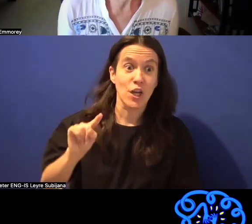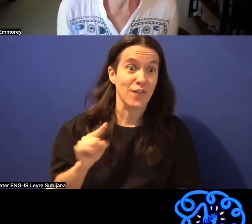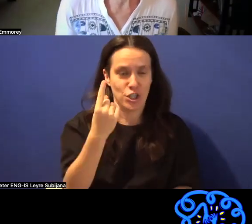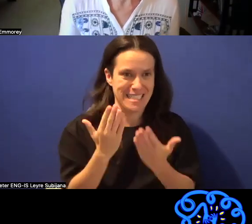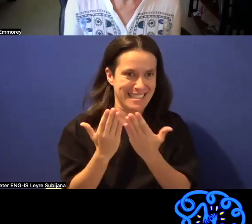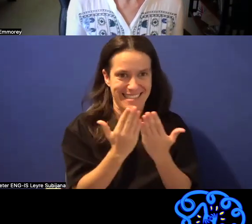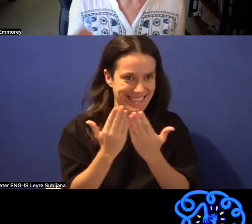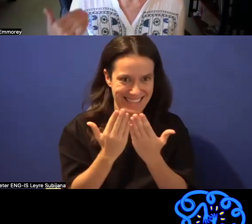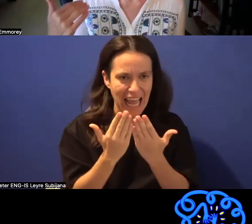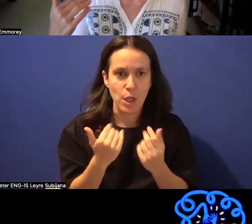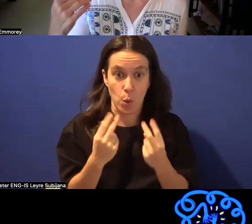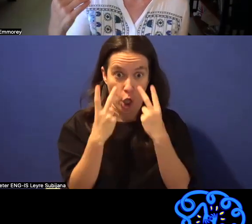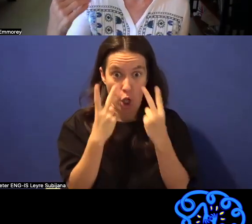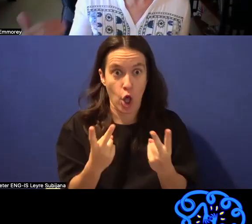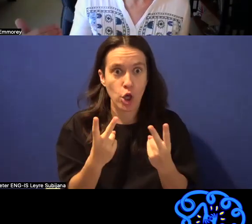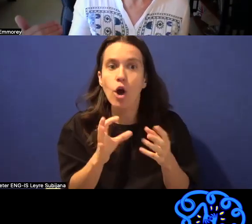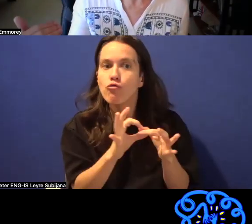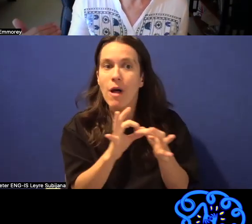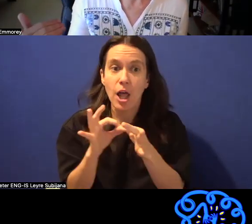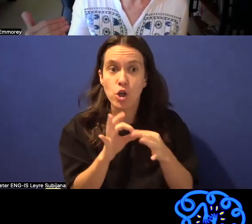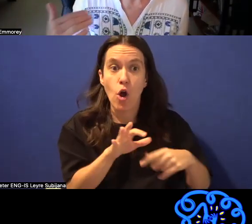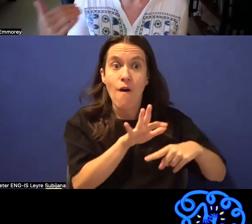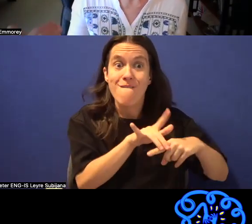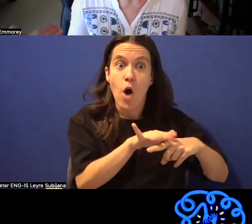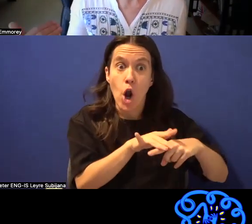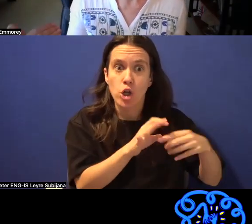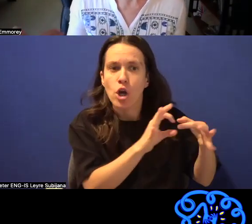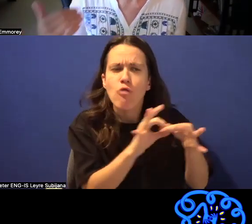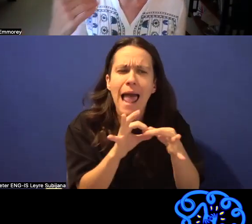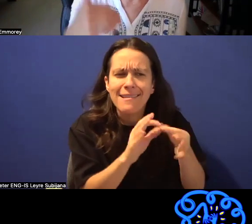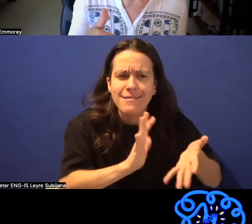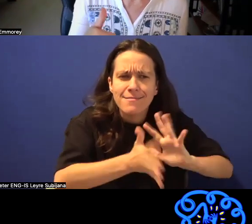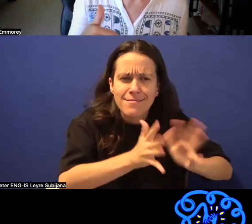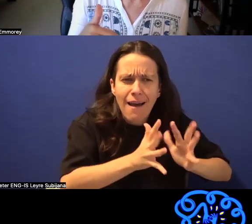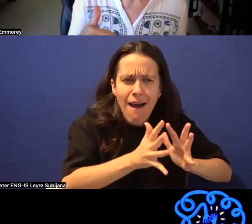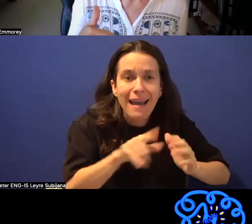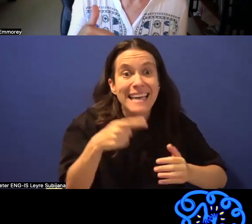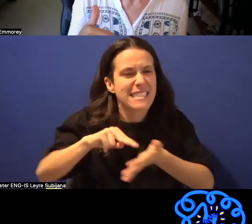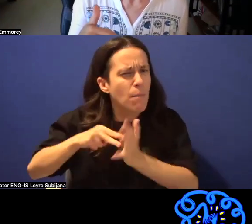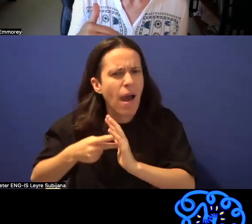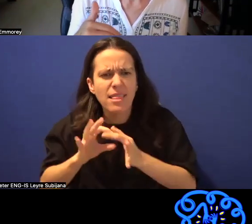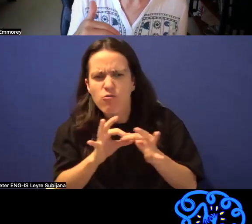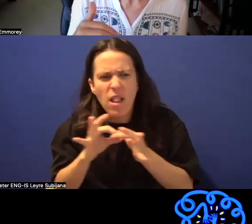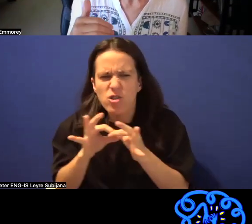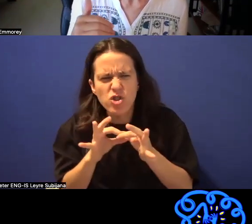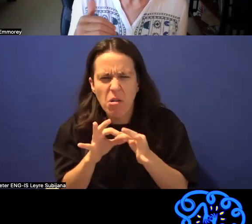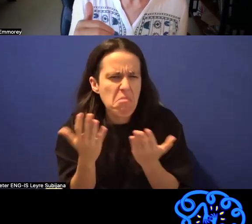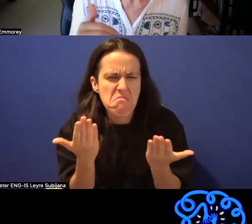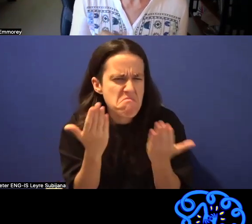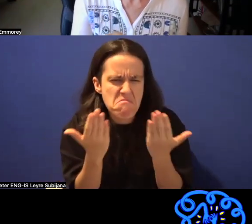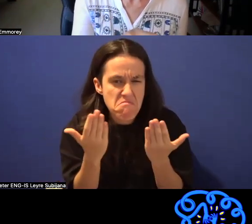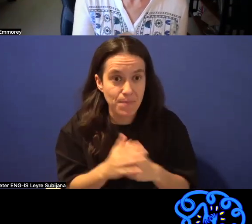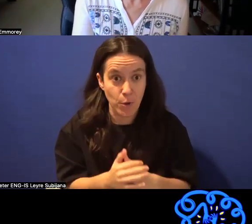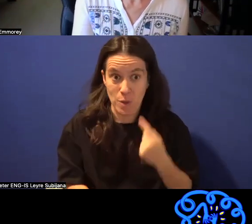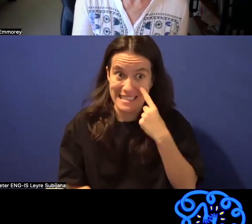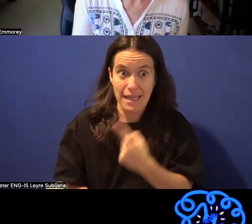we looked at the relationship between phonologically related signs or phonological relationships and semantic relationships. So what you see